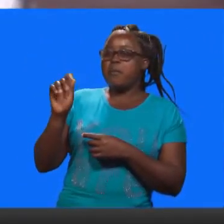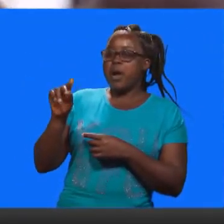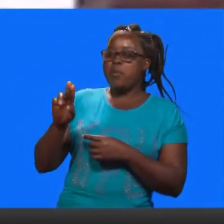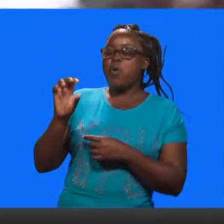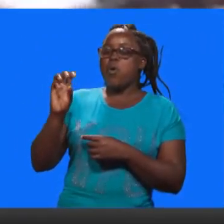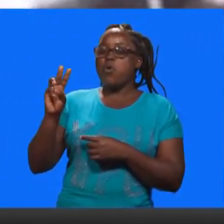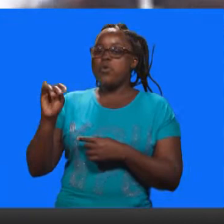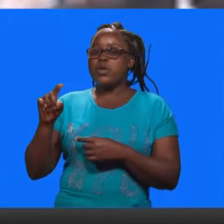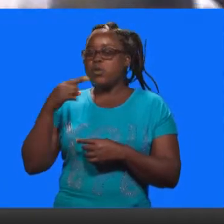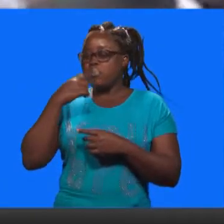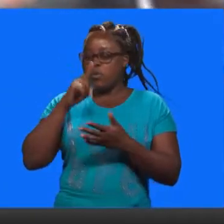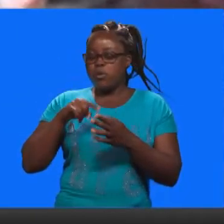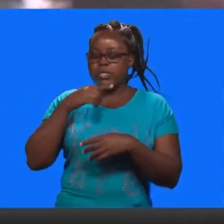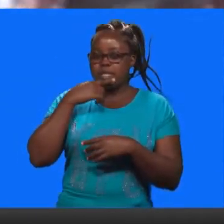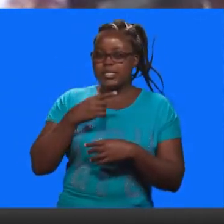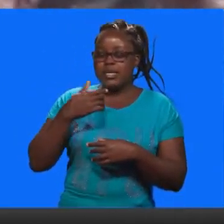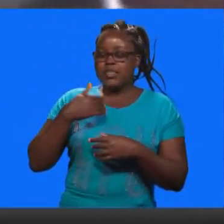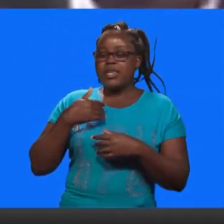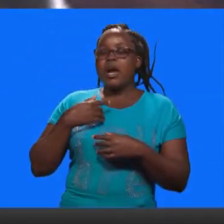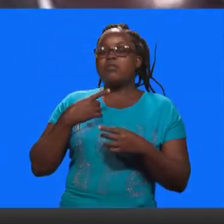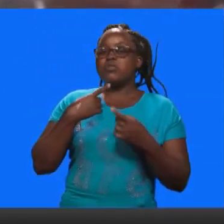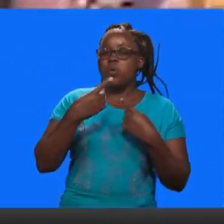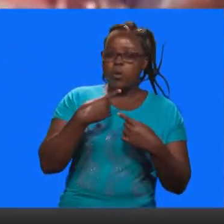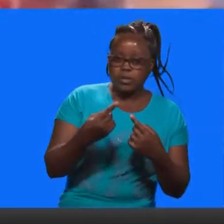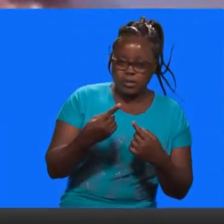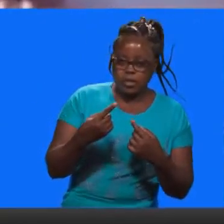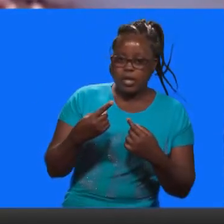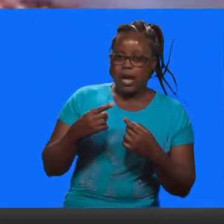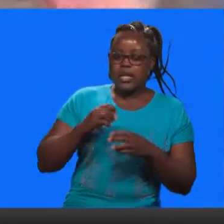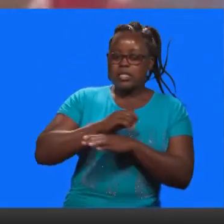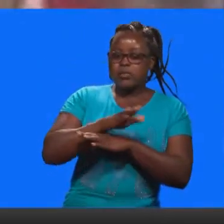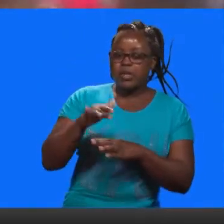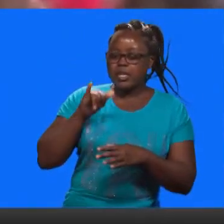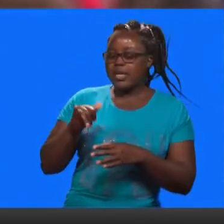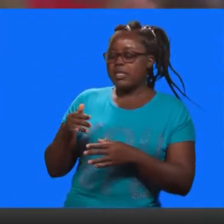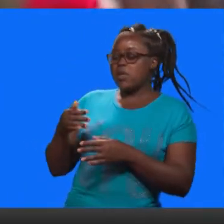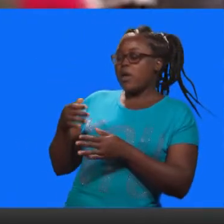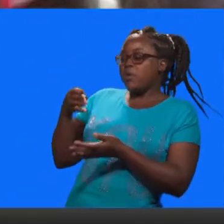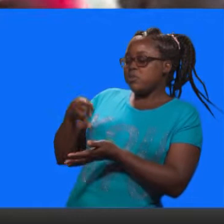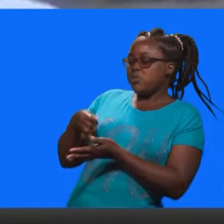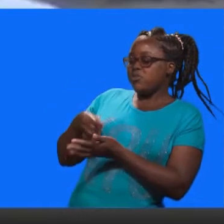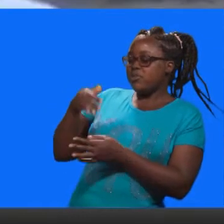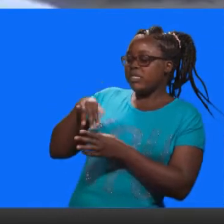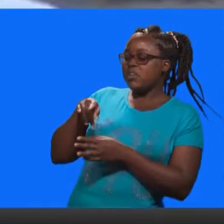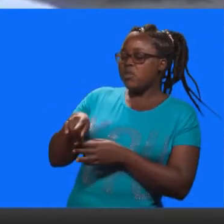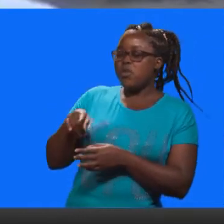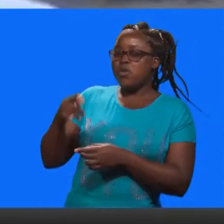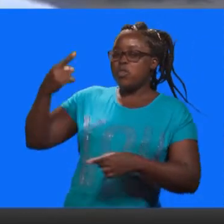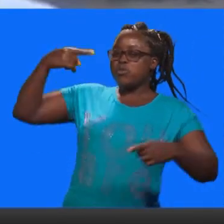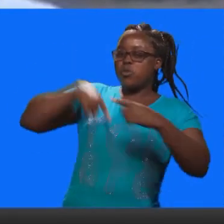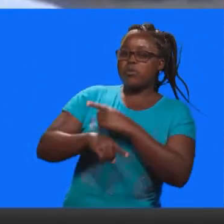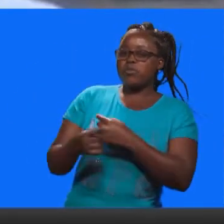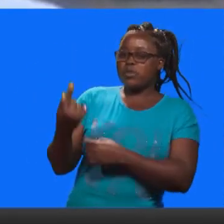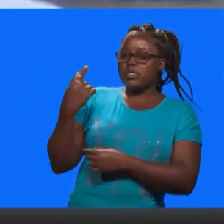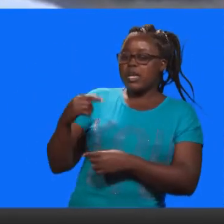kile anasema waneneza propaganda kuwa alihusika katika ghasia hizo. I cannot,